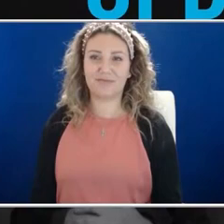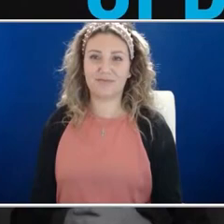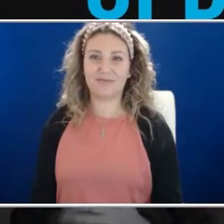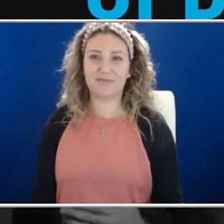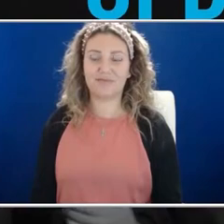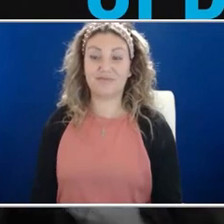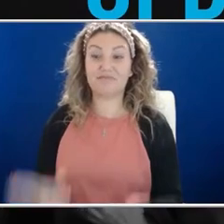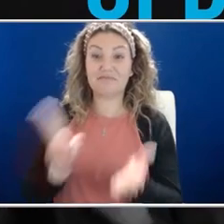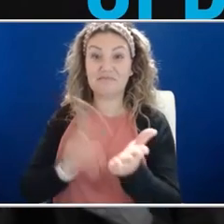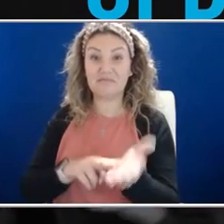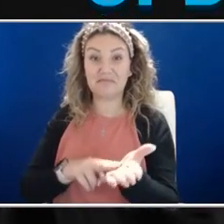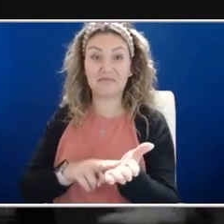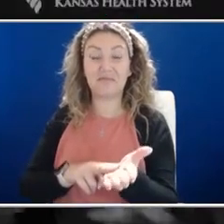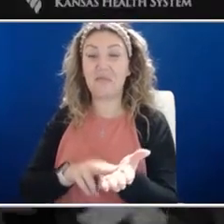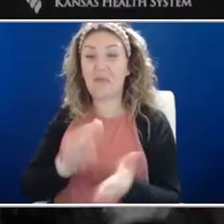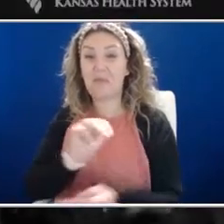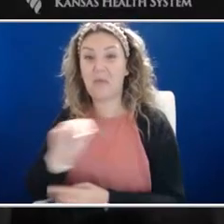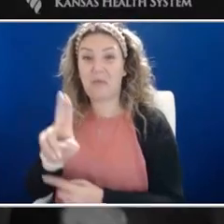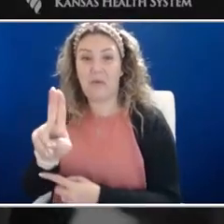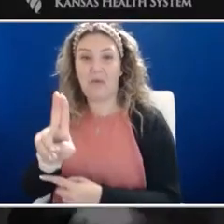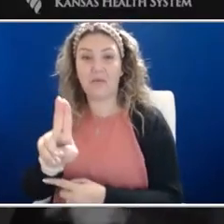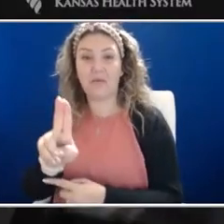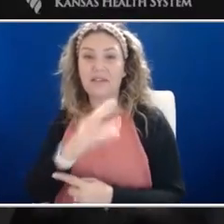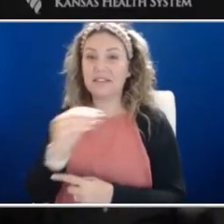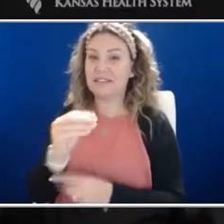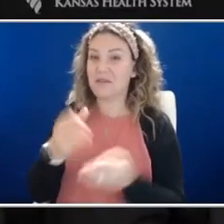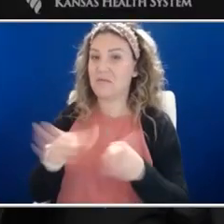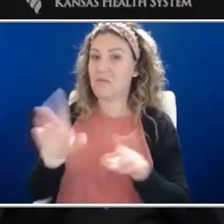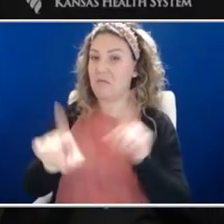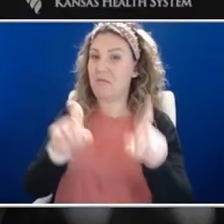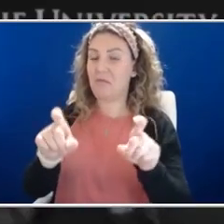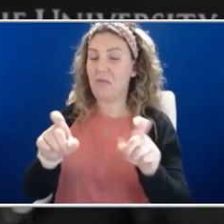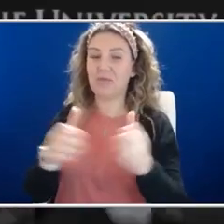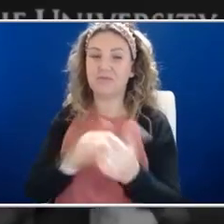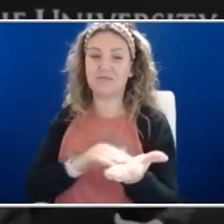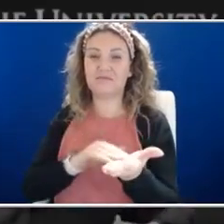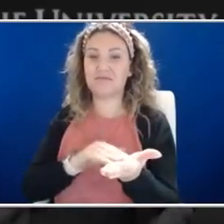Subscribe to our Morning Medical Update and Open Mics with Dr. Stites